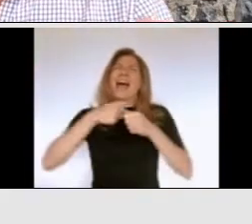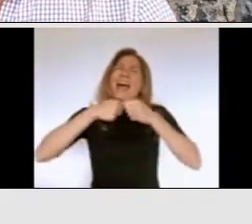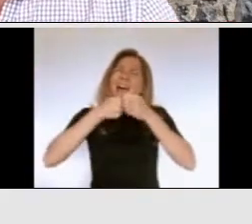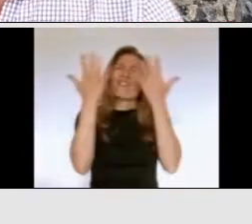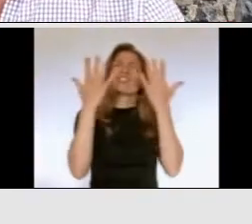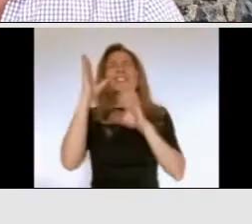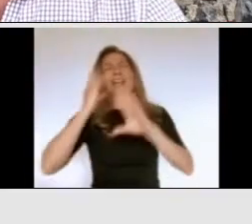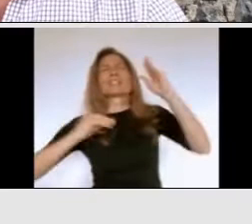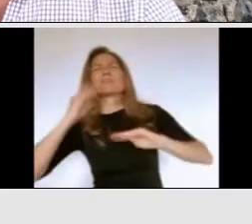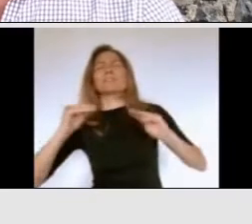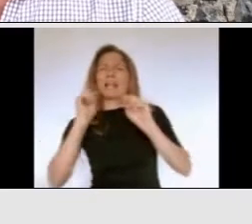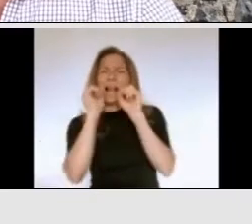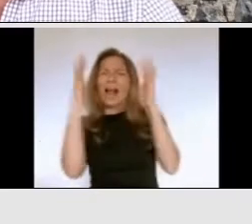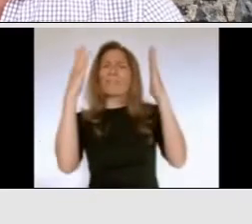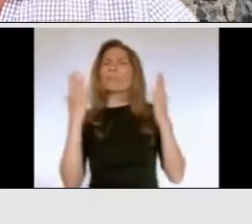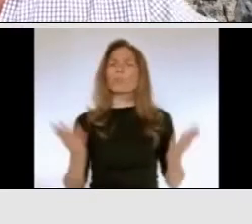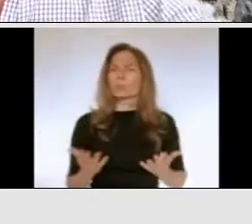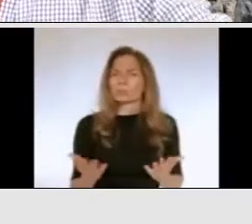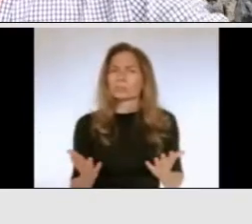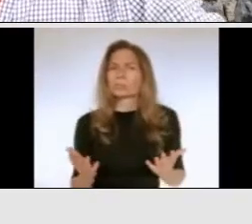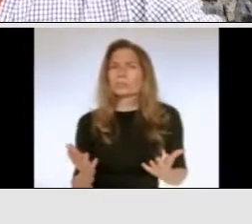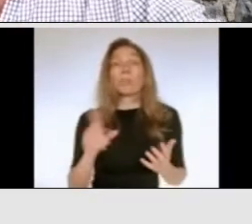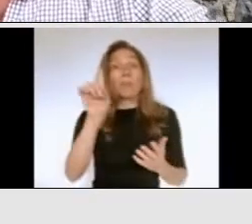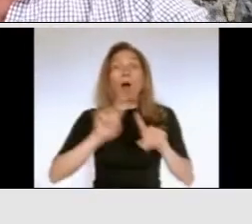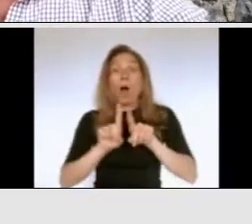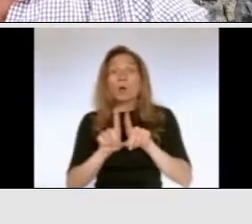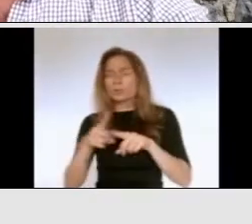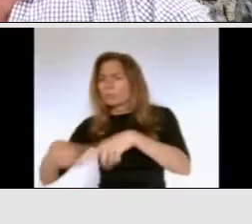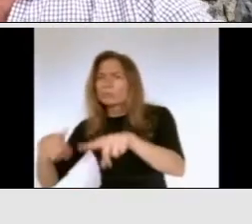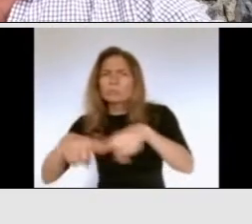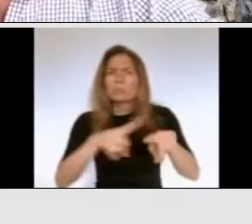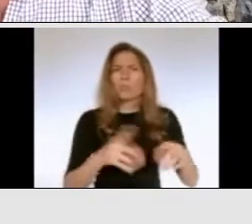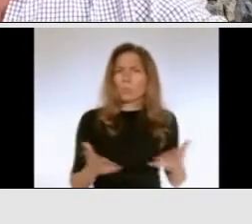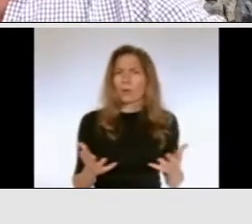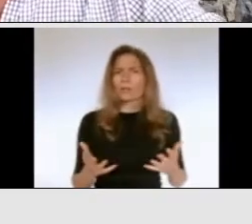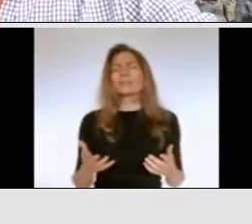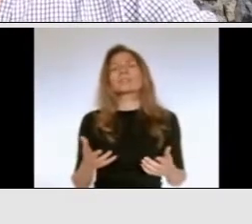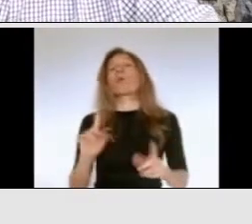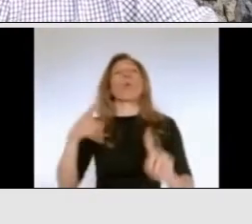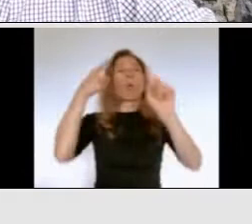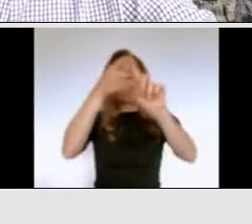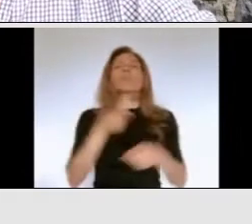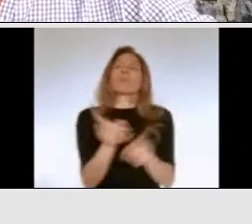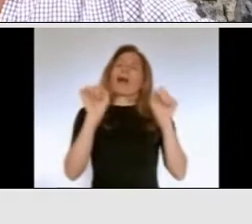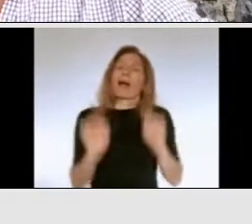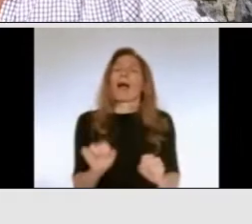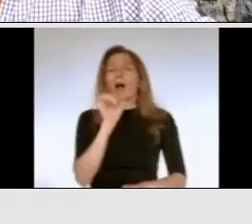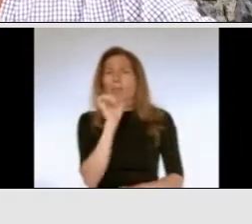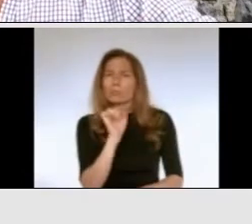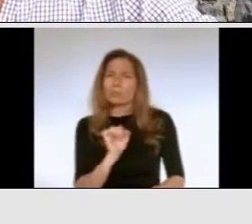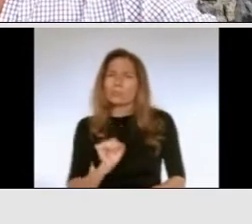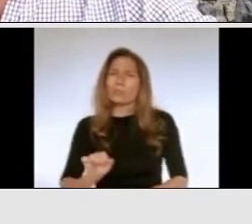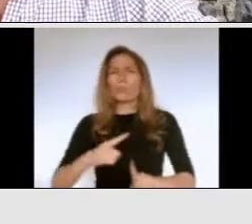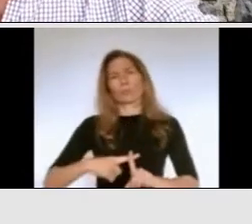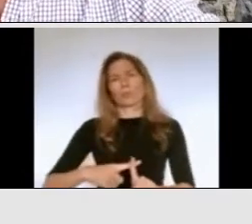people's experiences as being a key to how they can age well. So understanding the